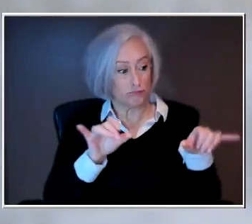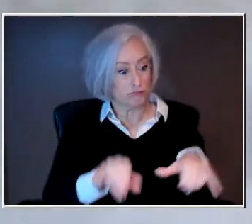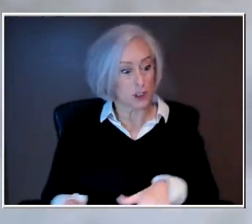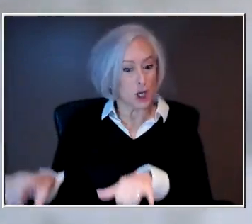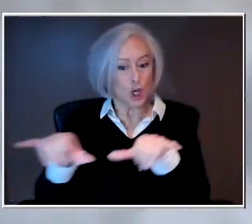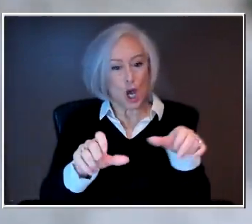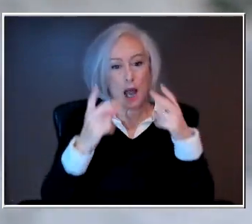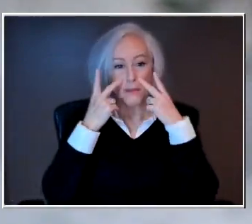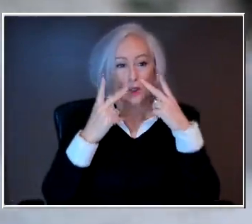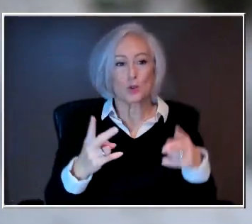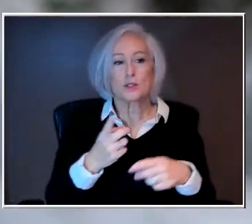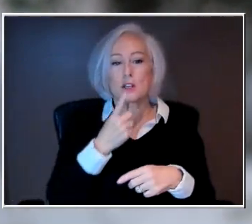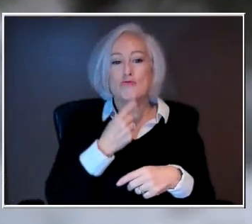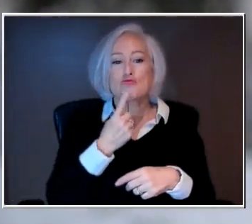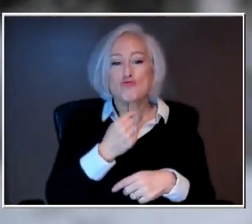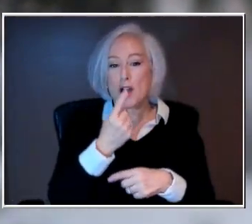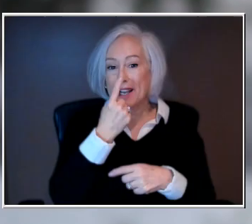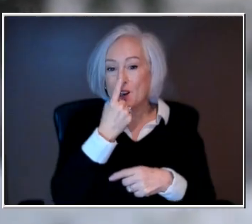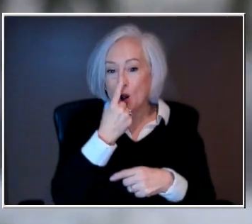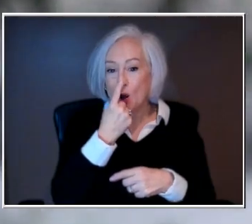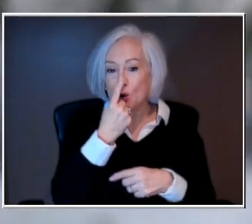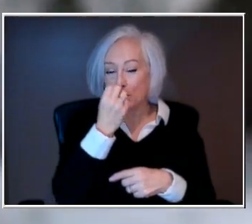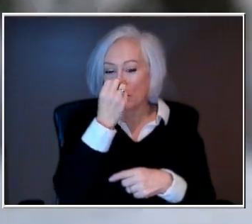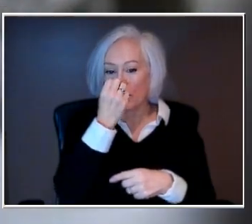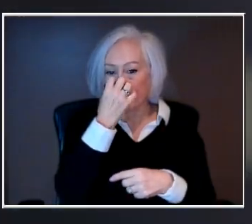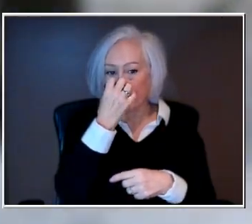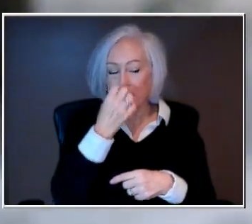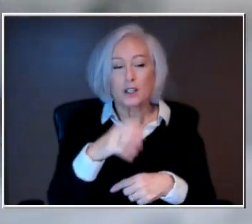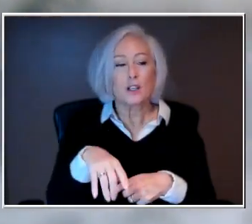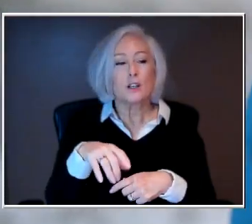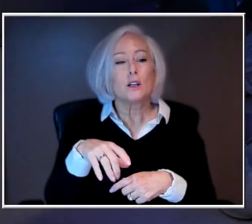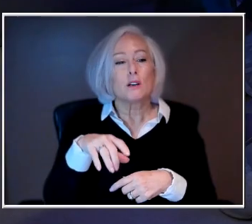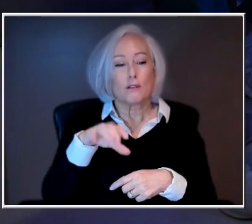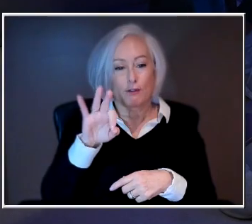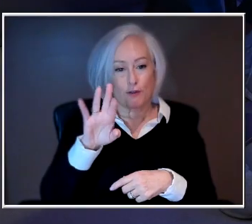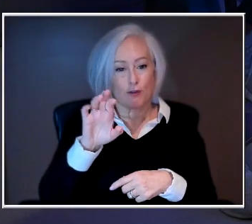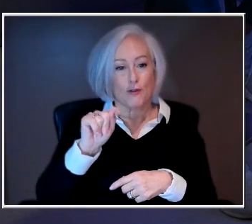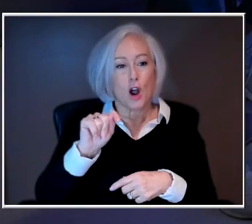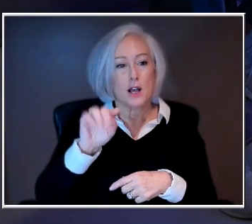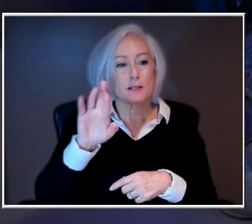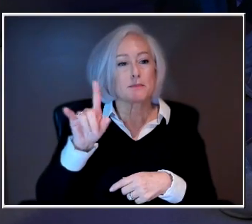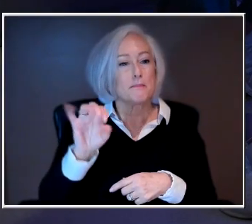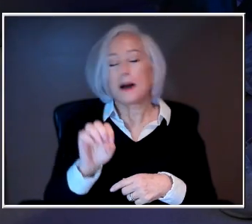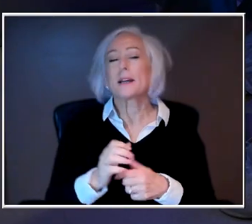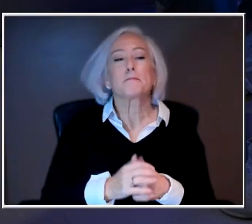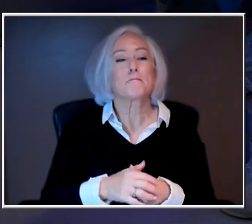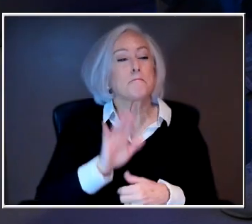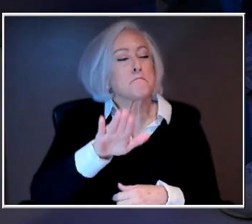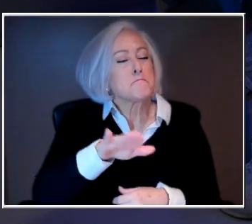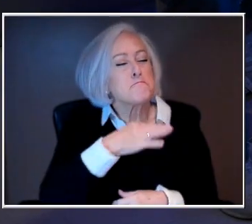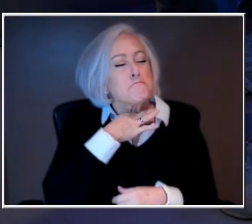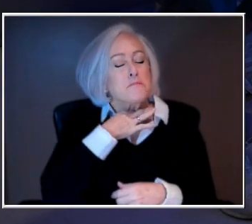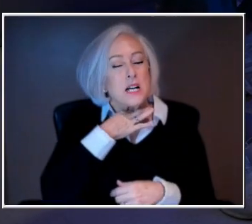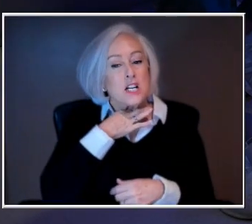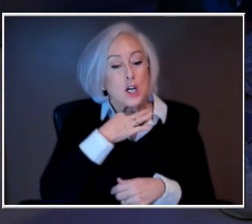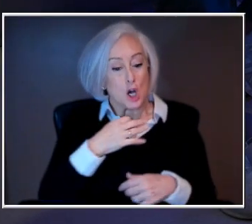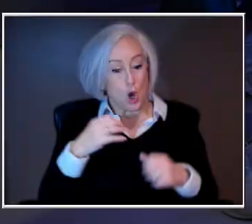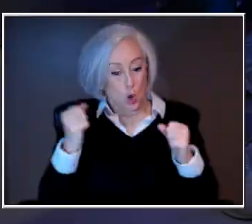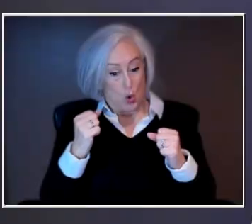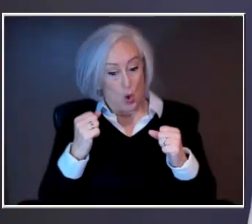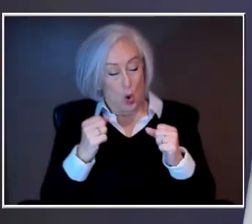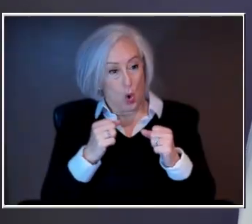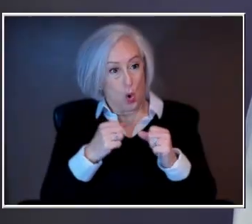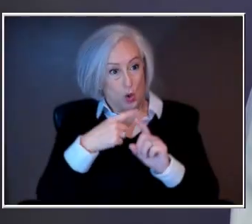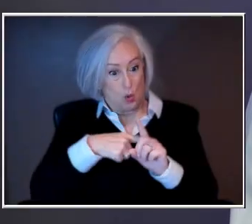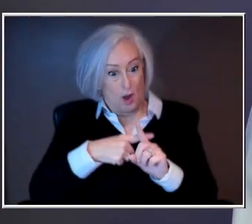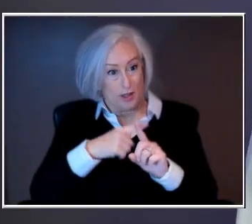nose becoming that little bit of frostbite on the tip of the nose. Can cold weather trigger a heart attack? Is that truth or myth? Yeah, that's a really